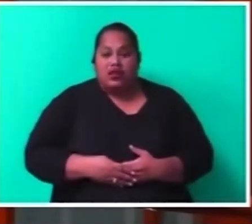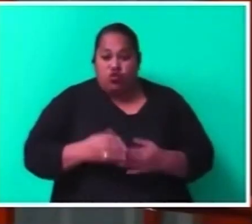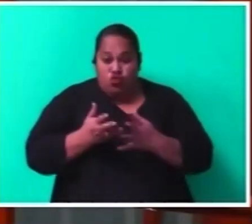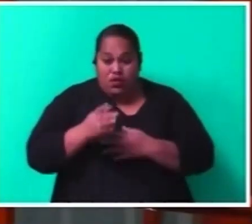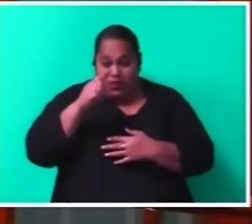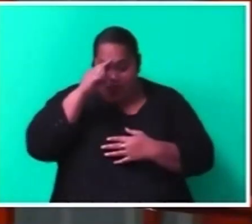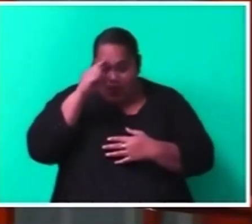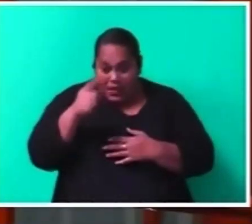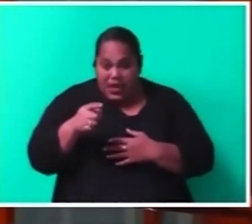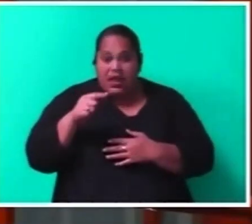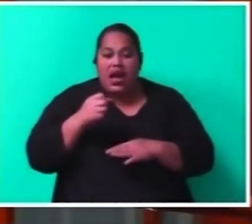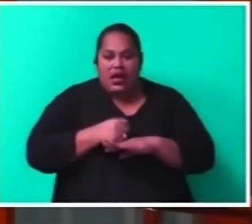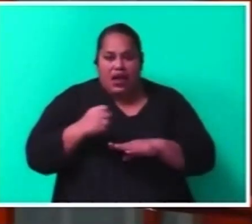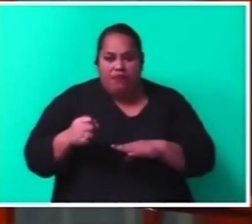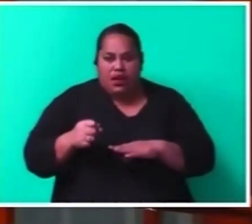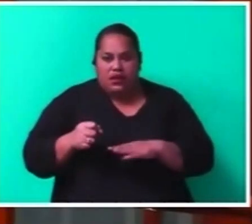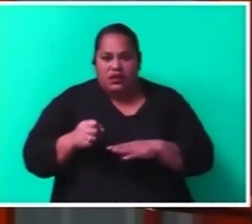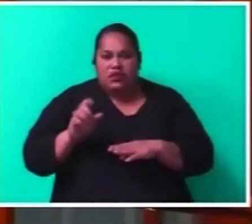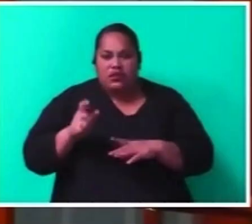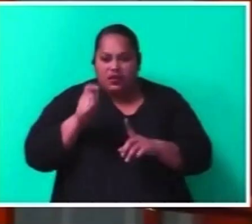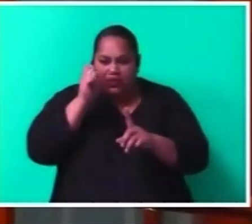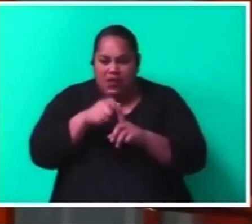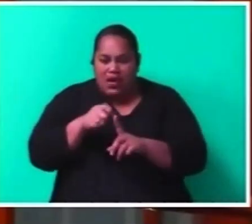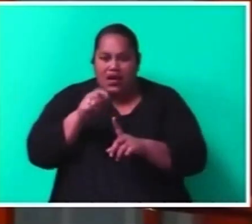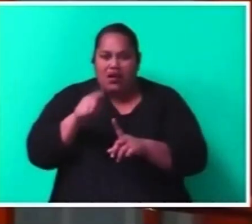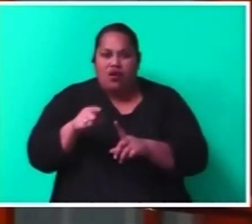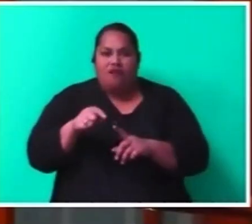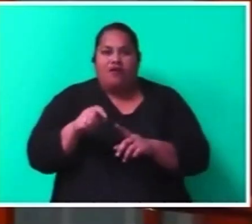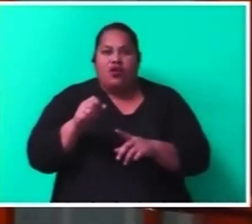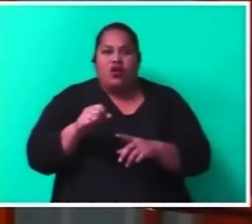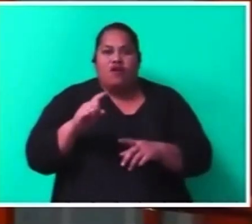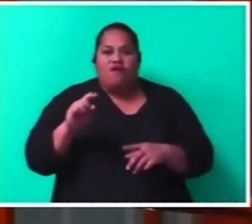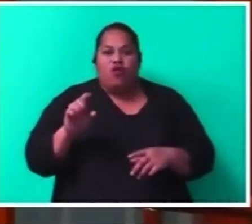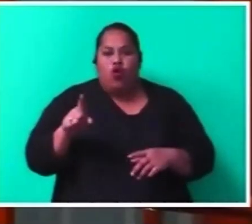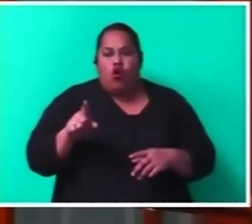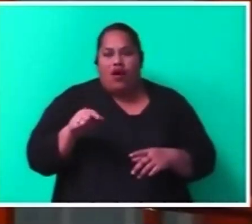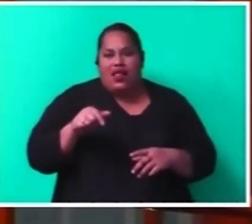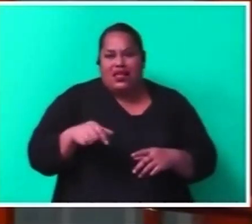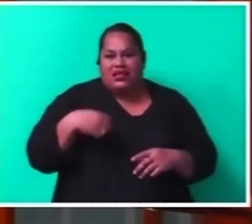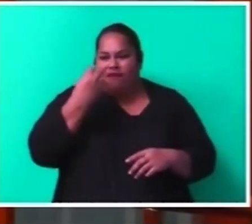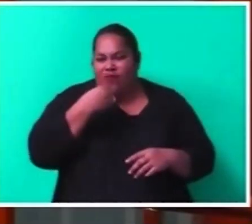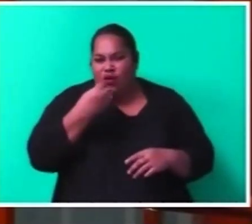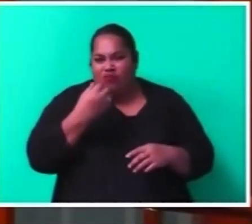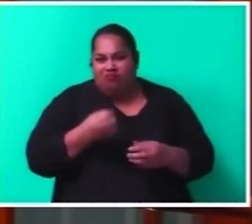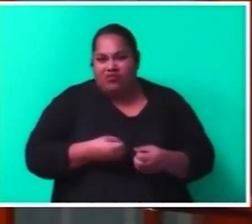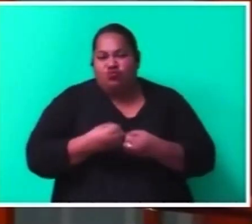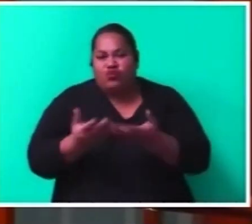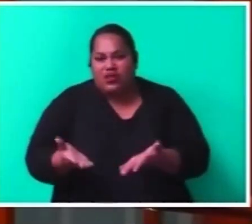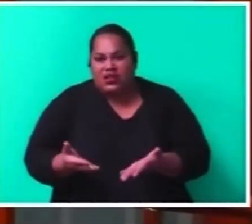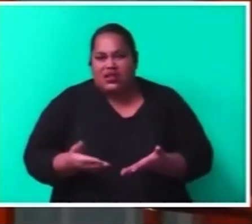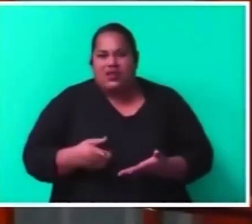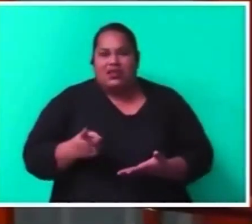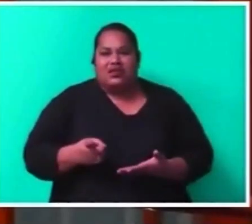been able to introduce targeted interventions such as zero rating essential food items, reducing duties